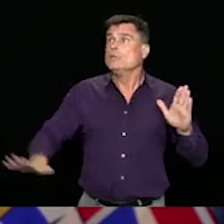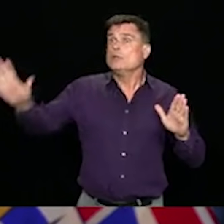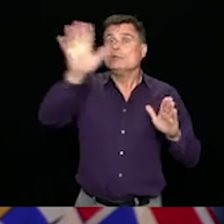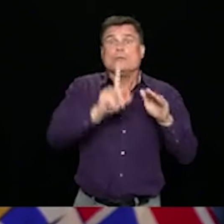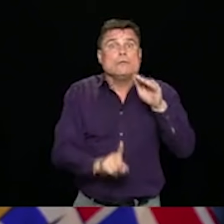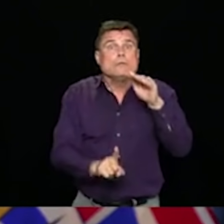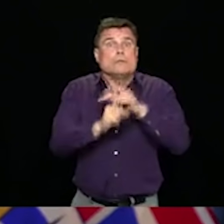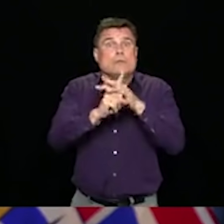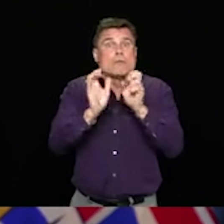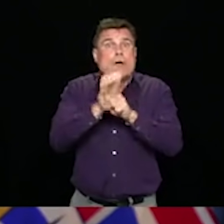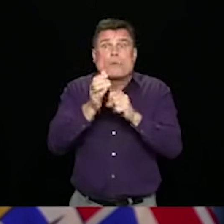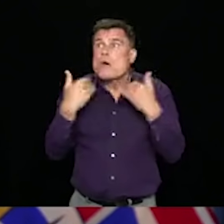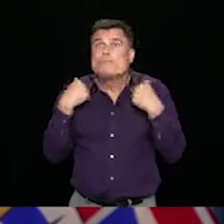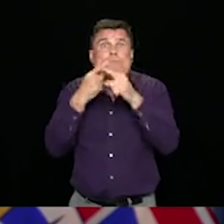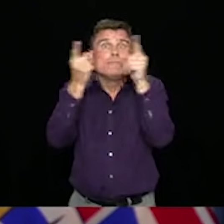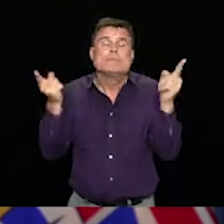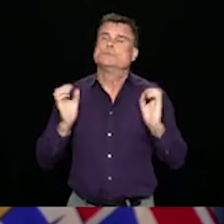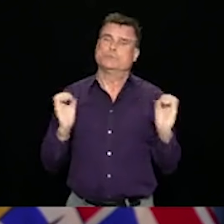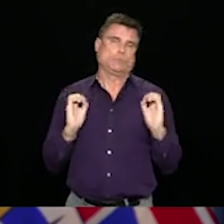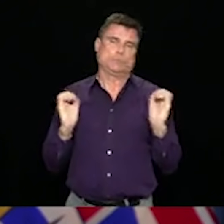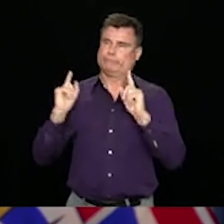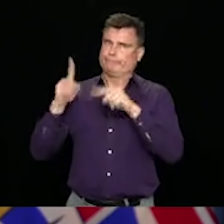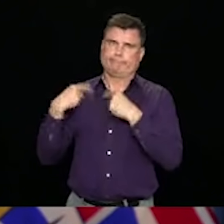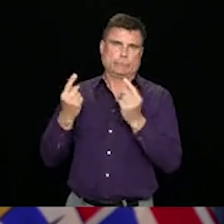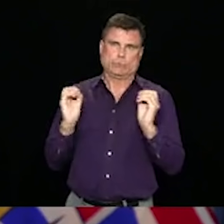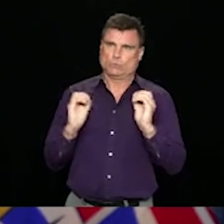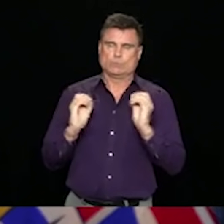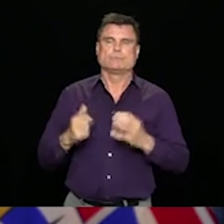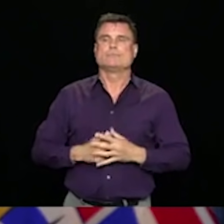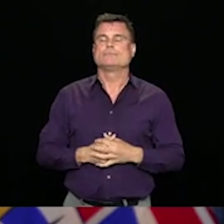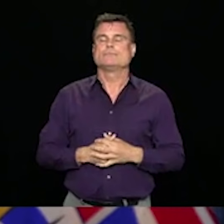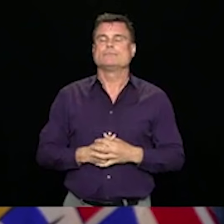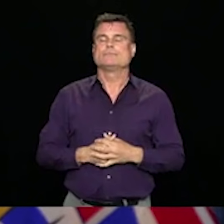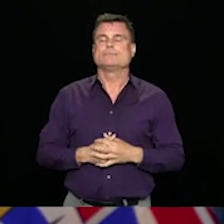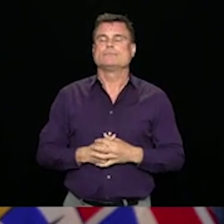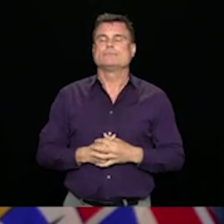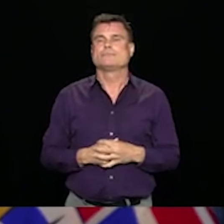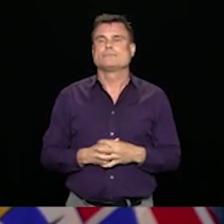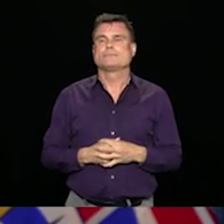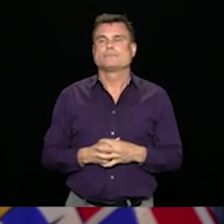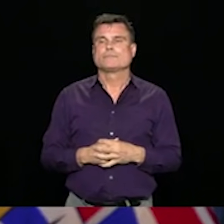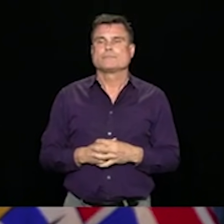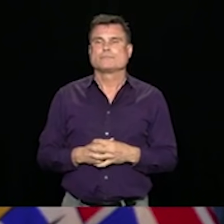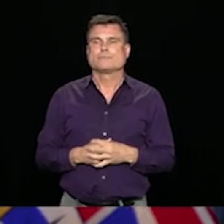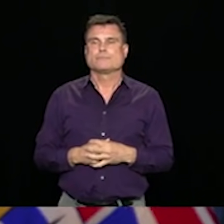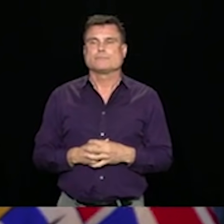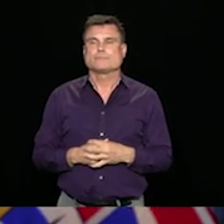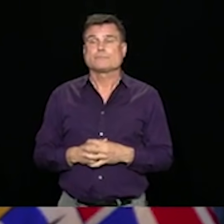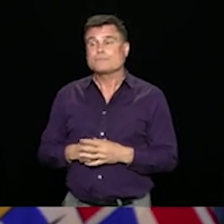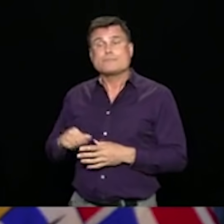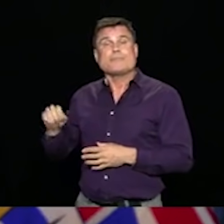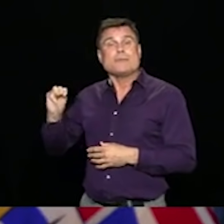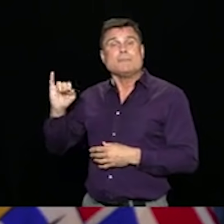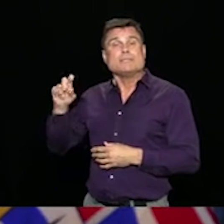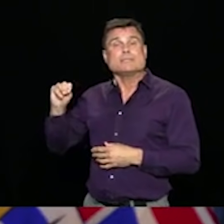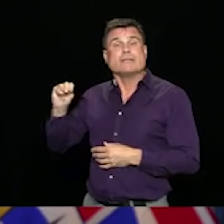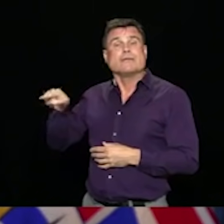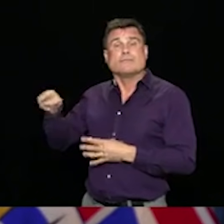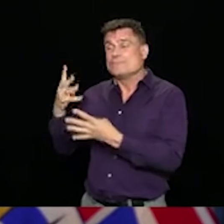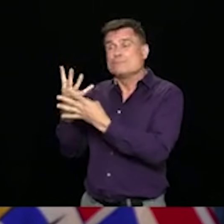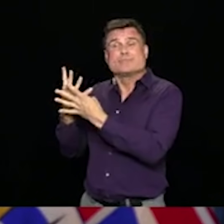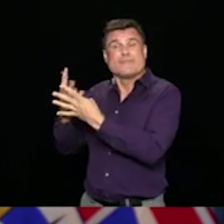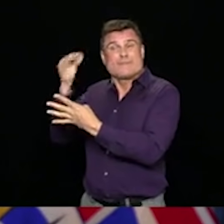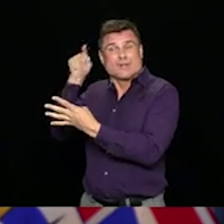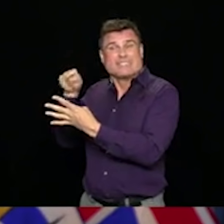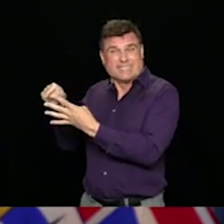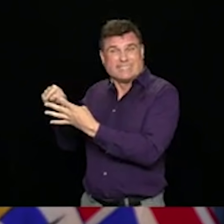community outbreaks, and I'm really pleased to say that today the outbreak at the Mission Federal Correctional Facility has now